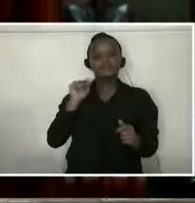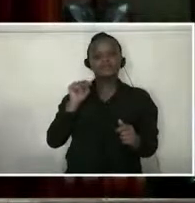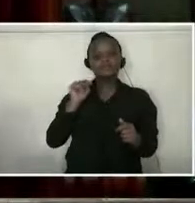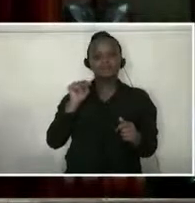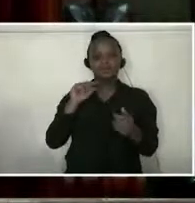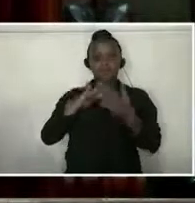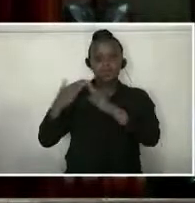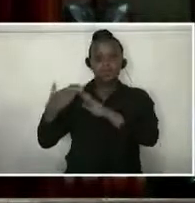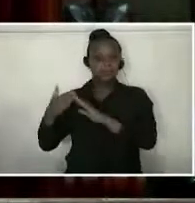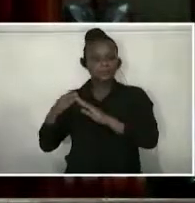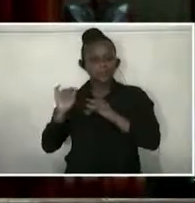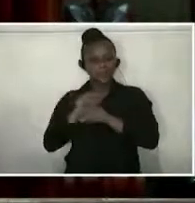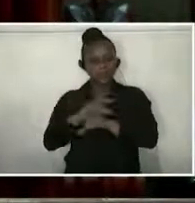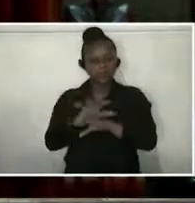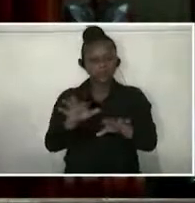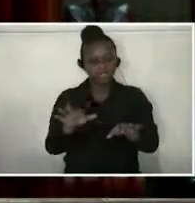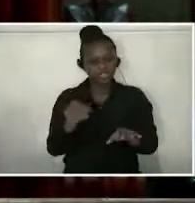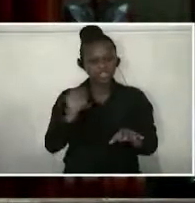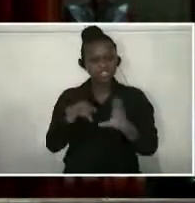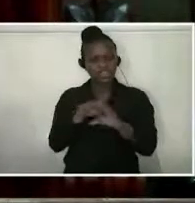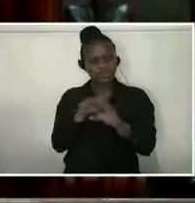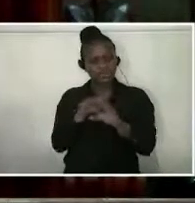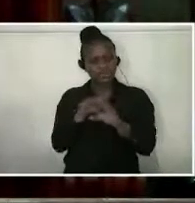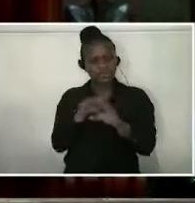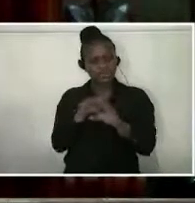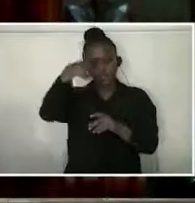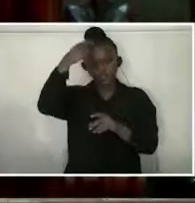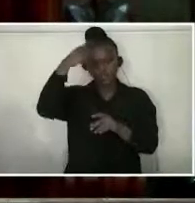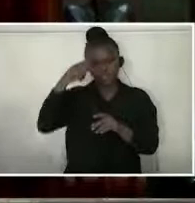particular office, so that we acknowledge your